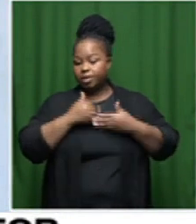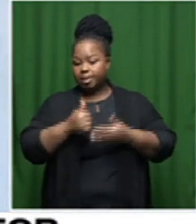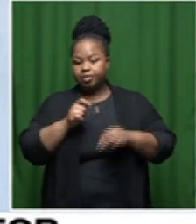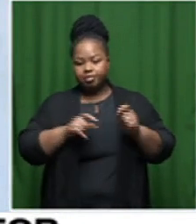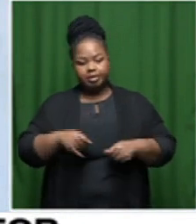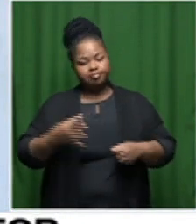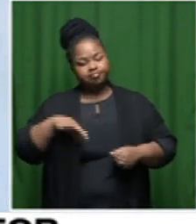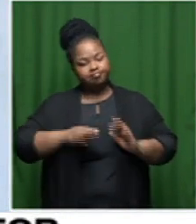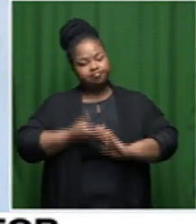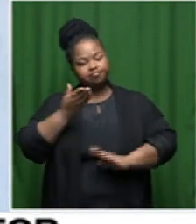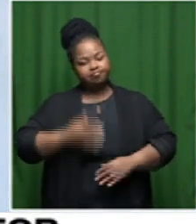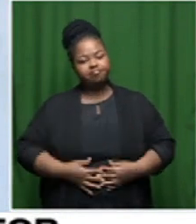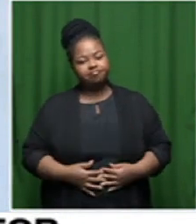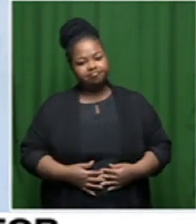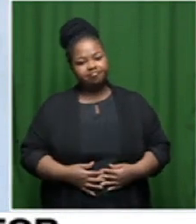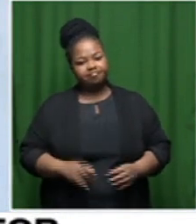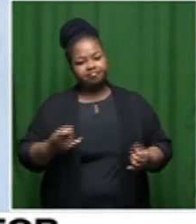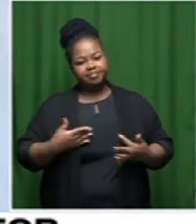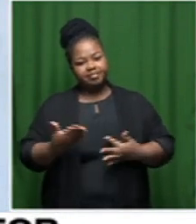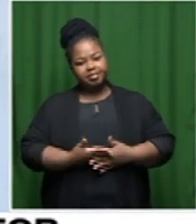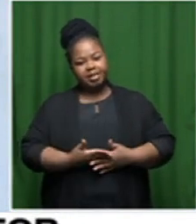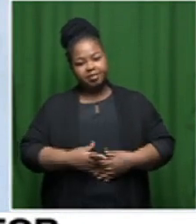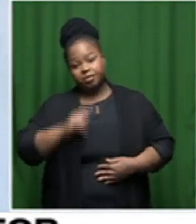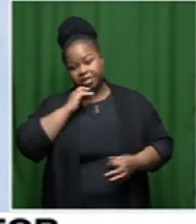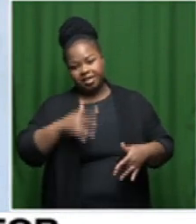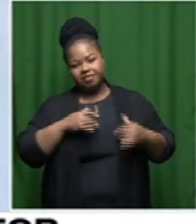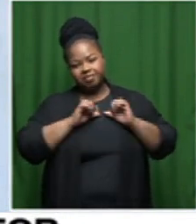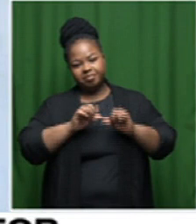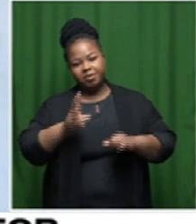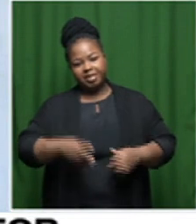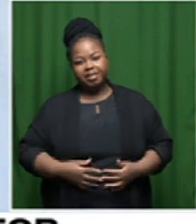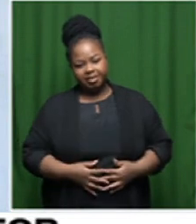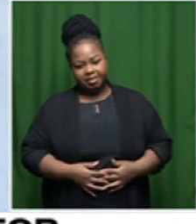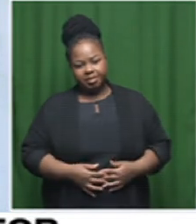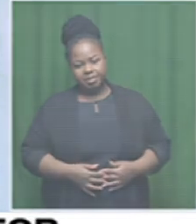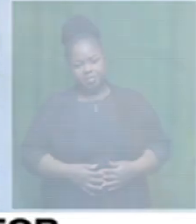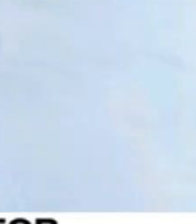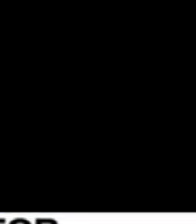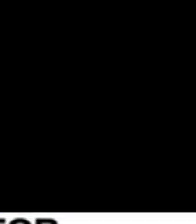grow their income. All right, let's now take a quick break, and Morning Live will be back shortly thereafter.